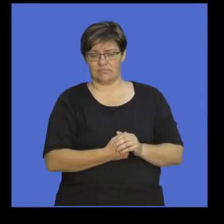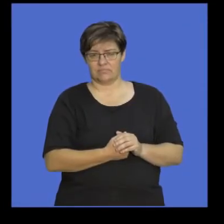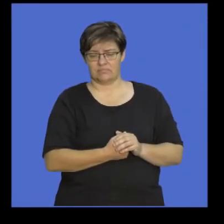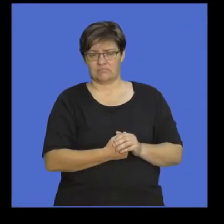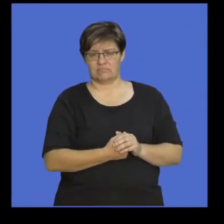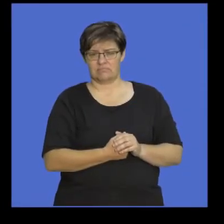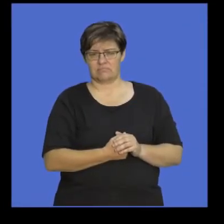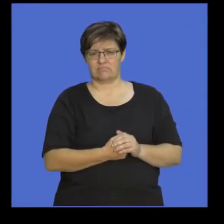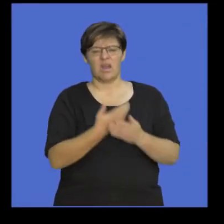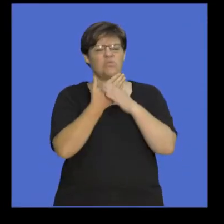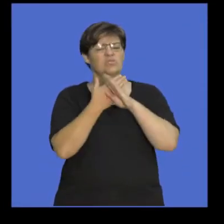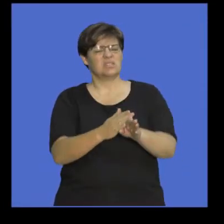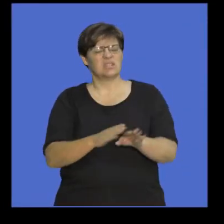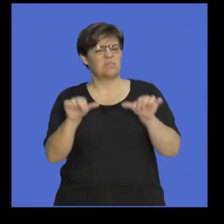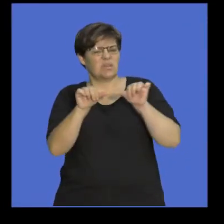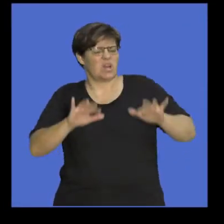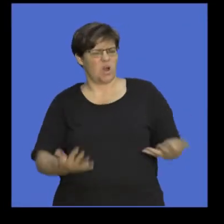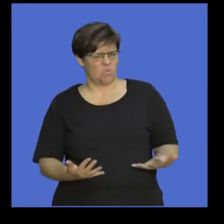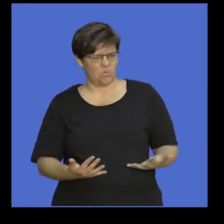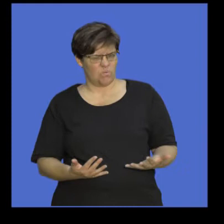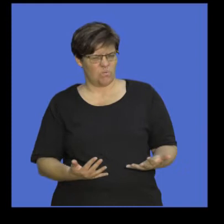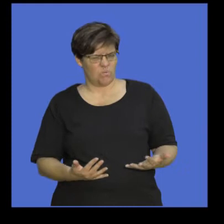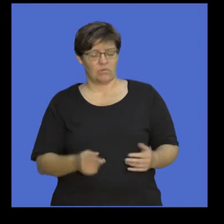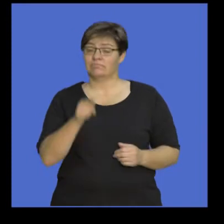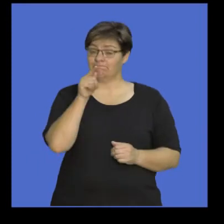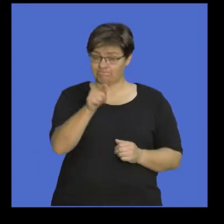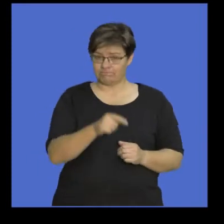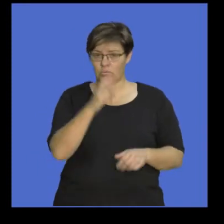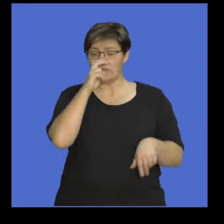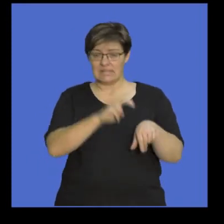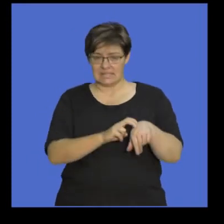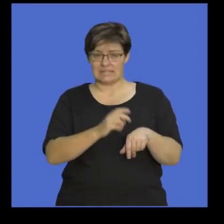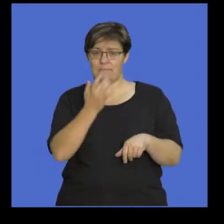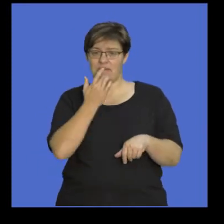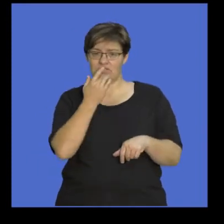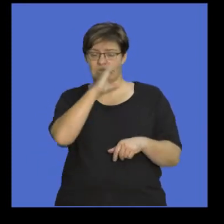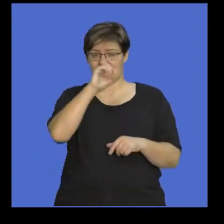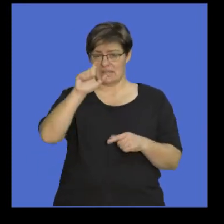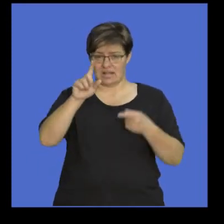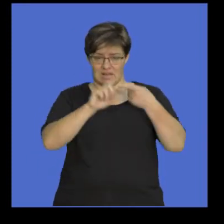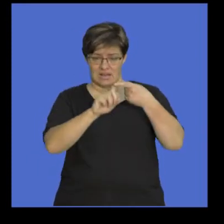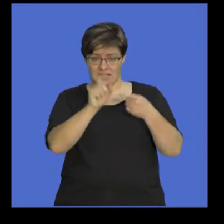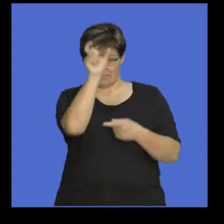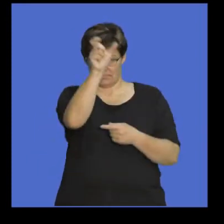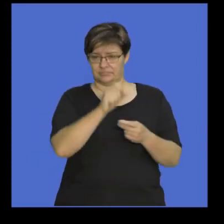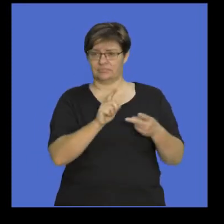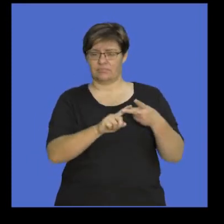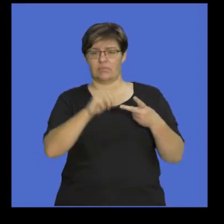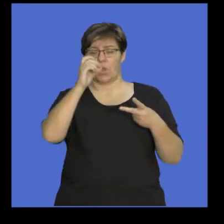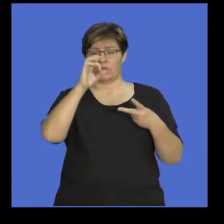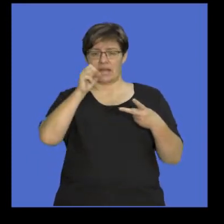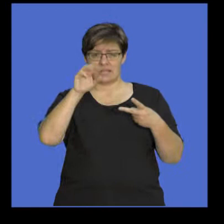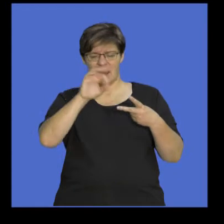And then how do we measure resistance in a simple circuit? We definitely need a cell or a battery, a